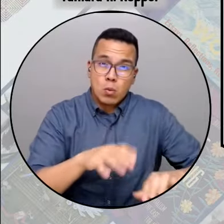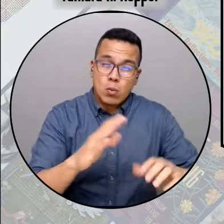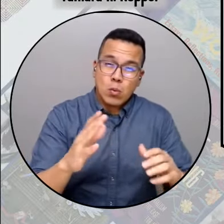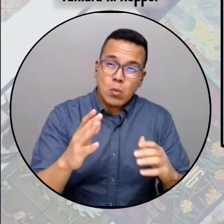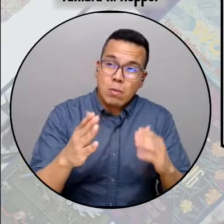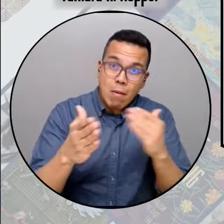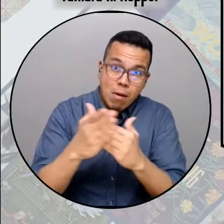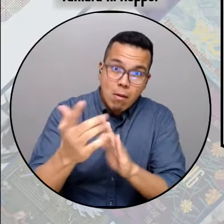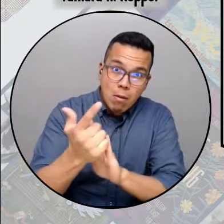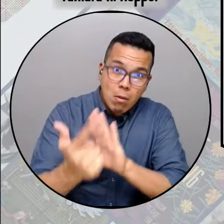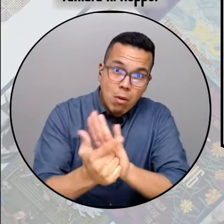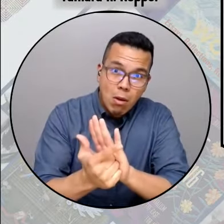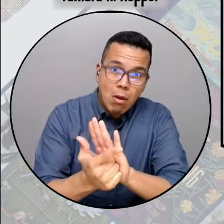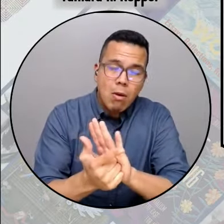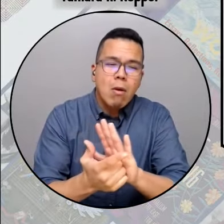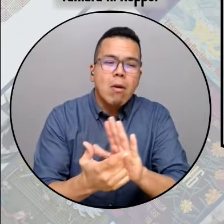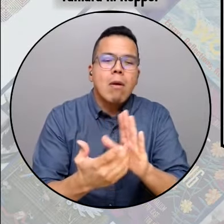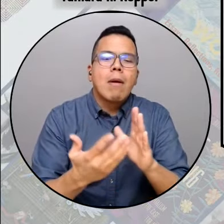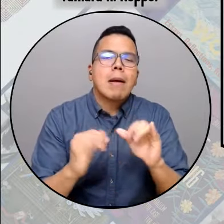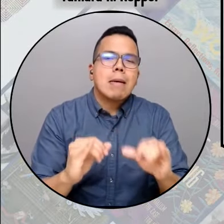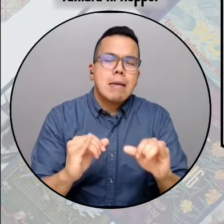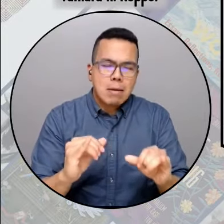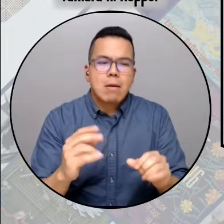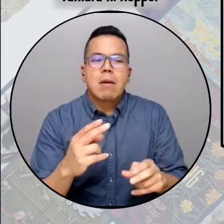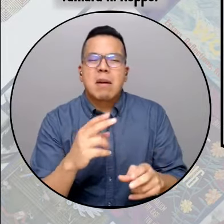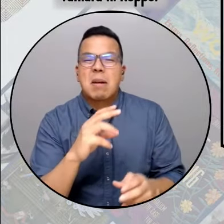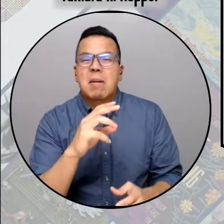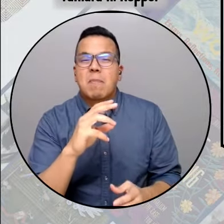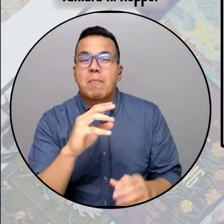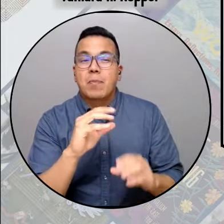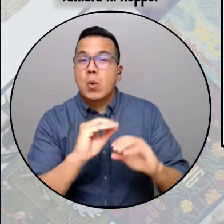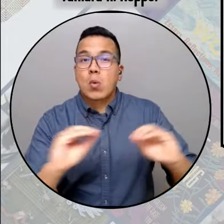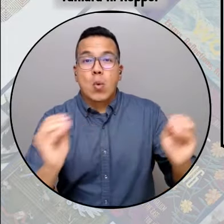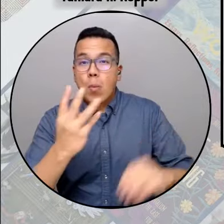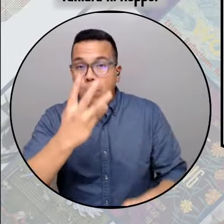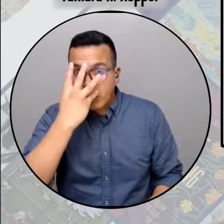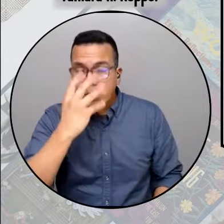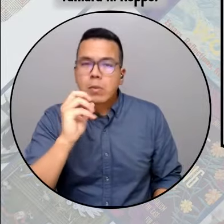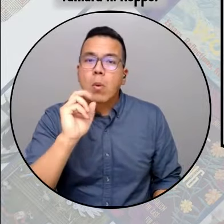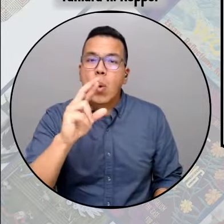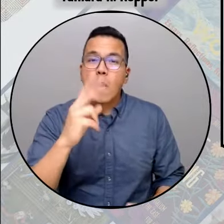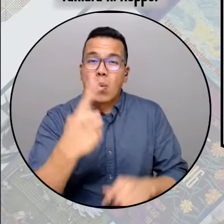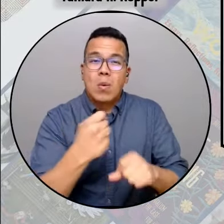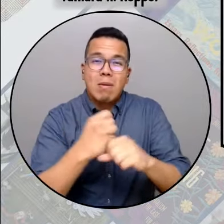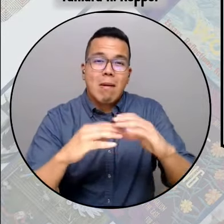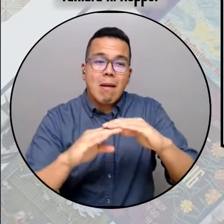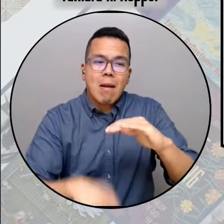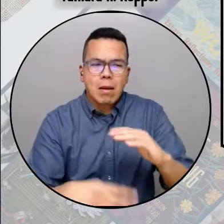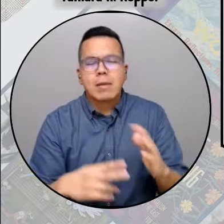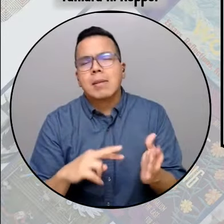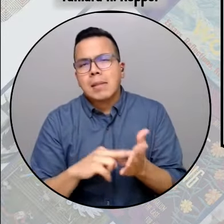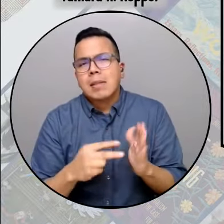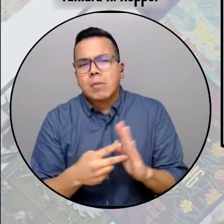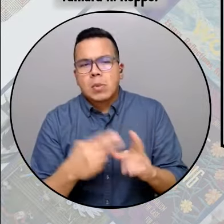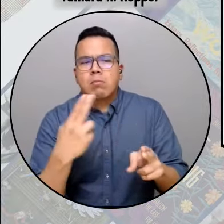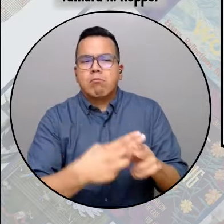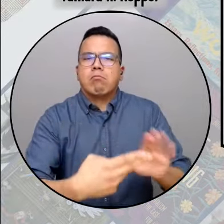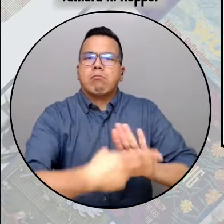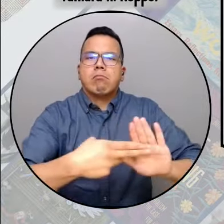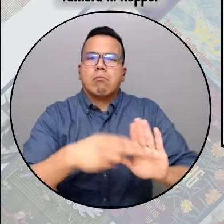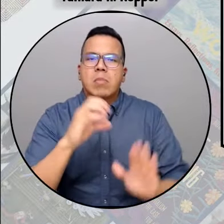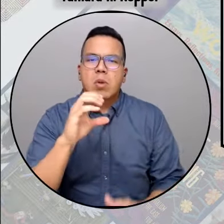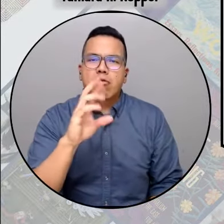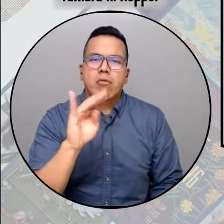the scholarship and in the kind of policy work, people sometimes distinguish between an immigration crime or